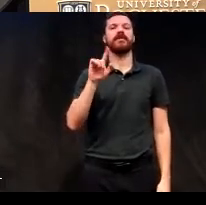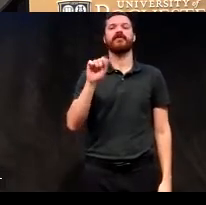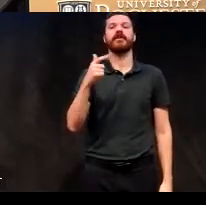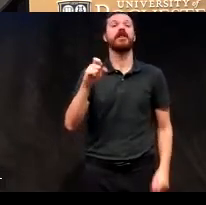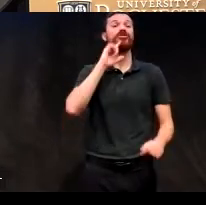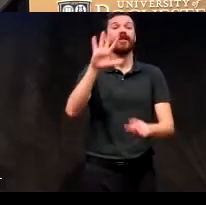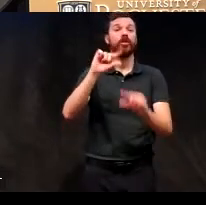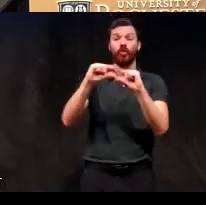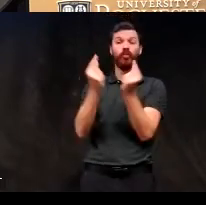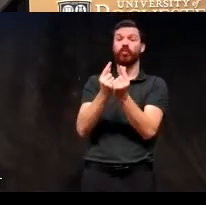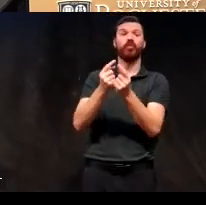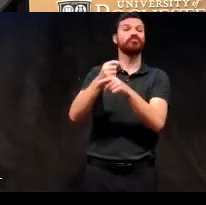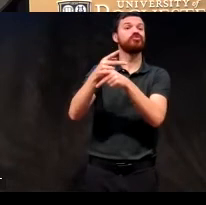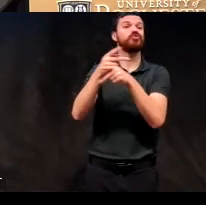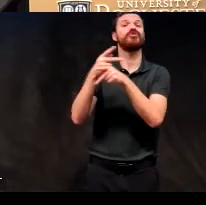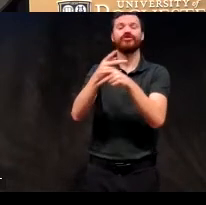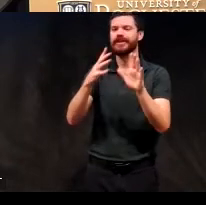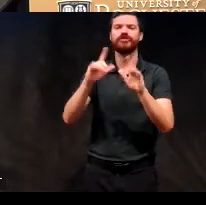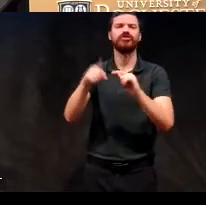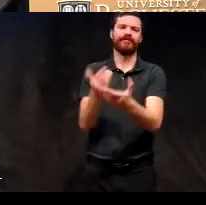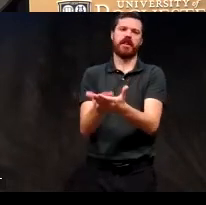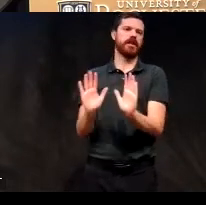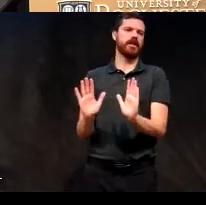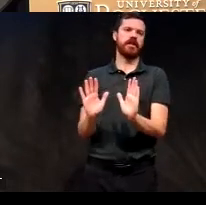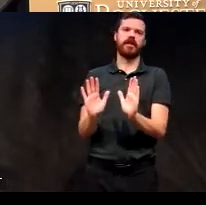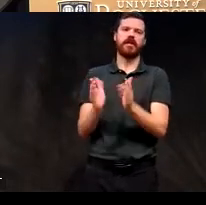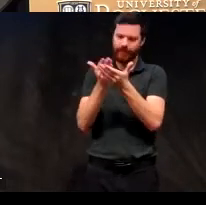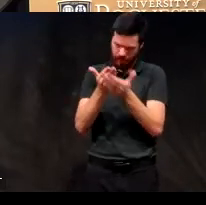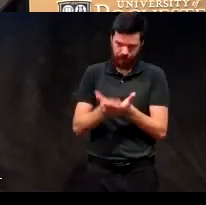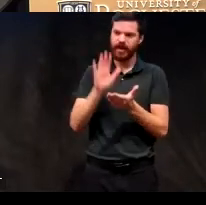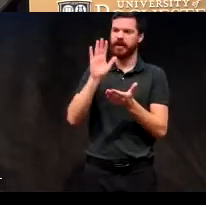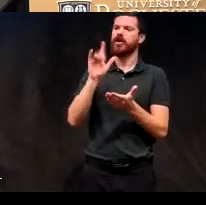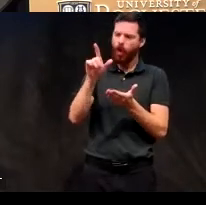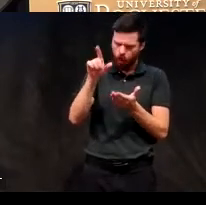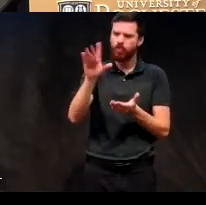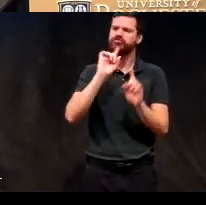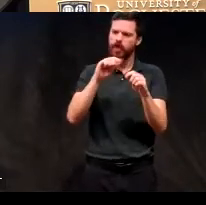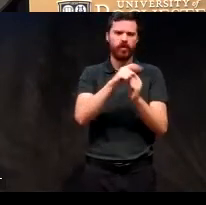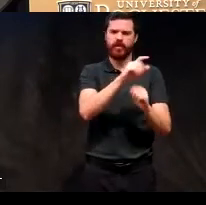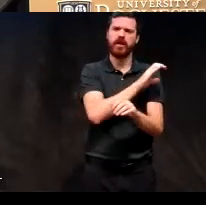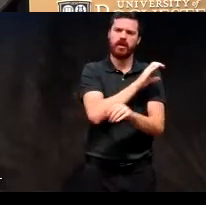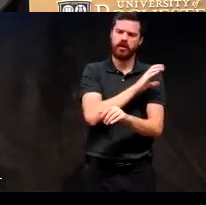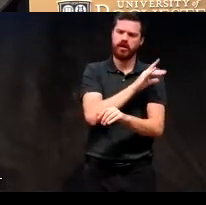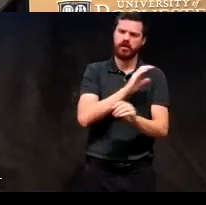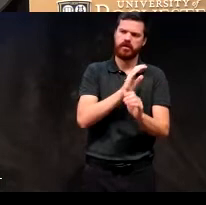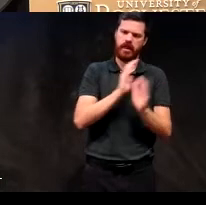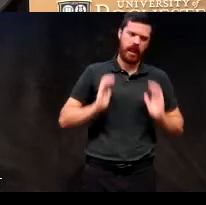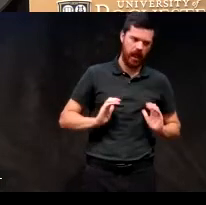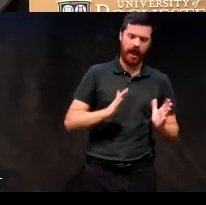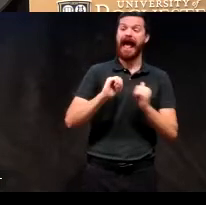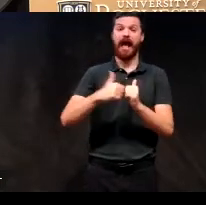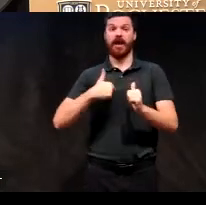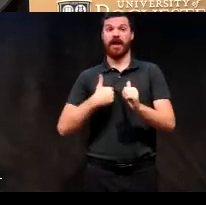to validate the therapist's response to the client. And it's the way that I create that sense of safety is